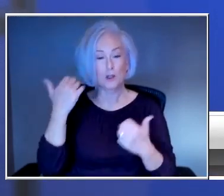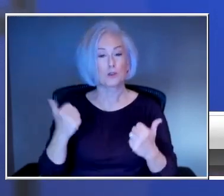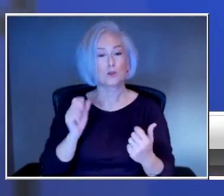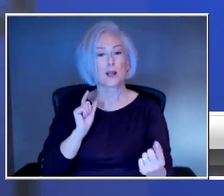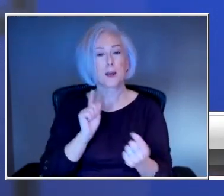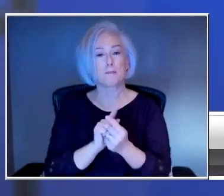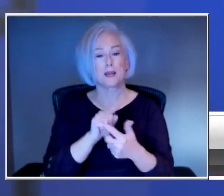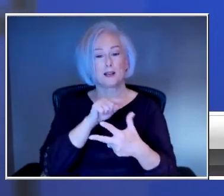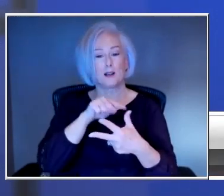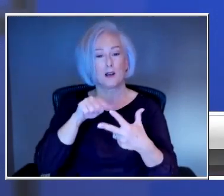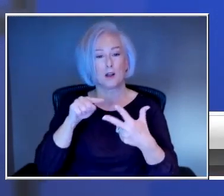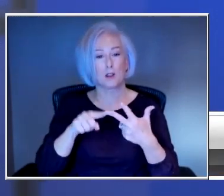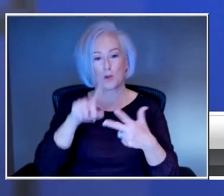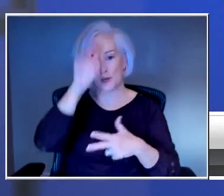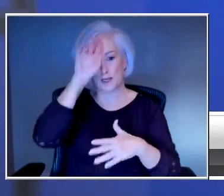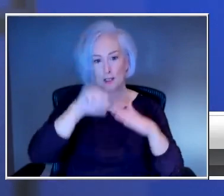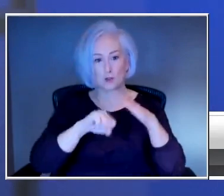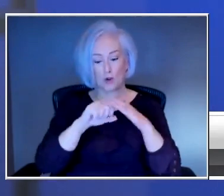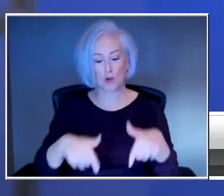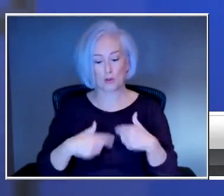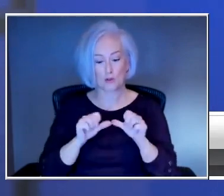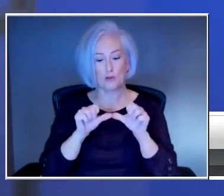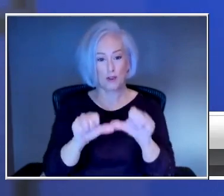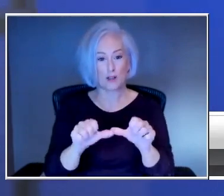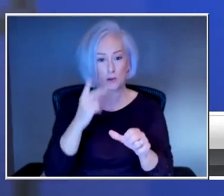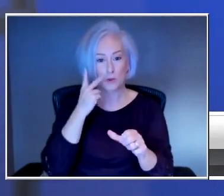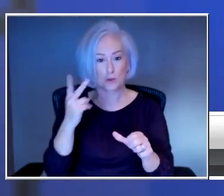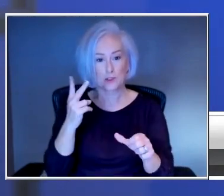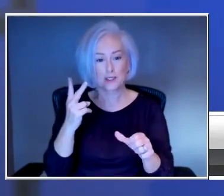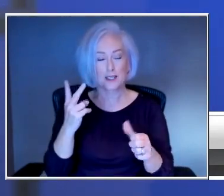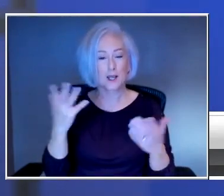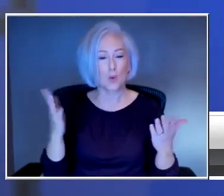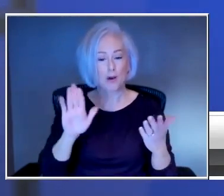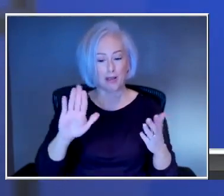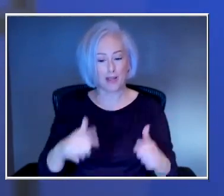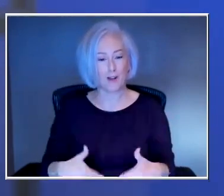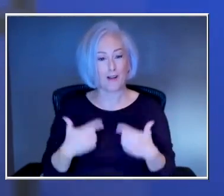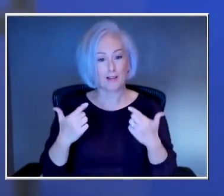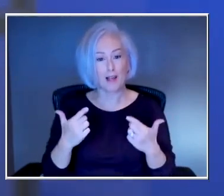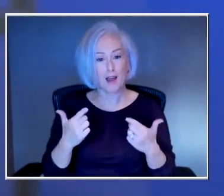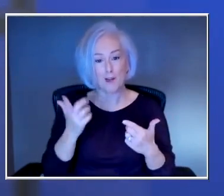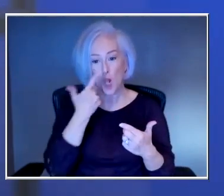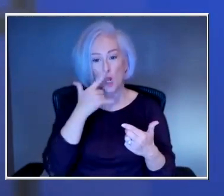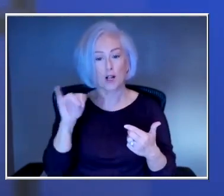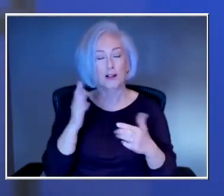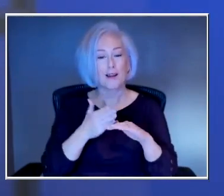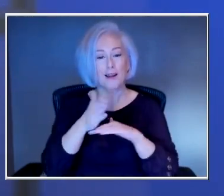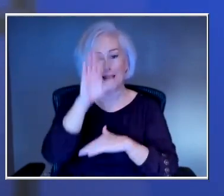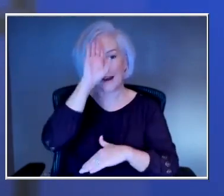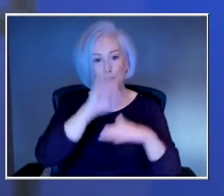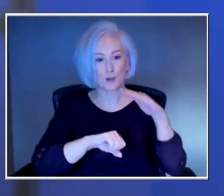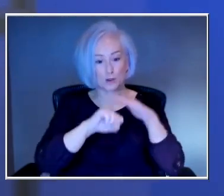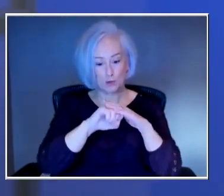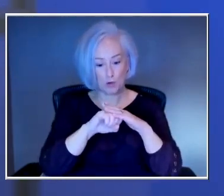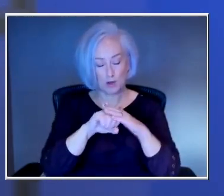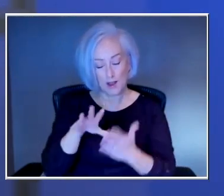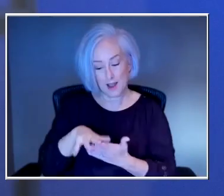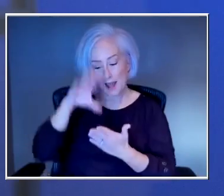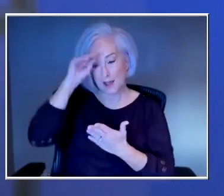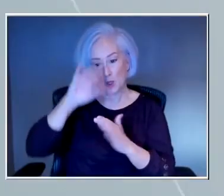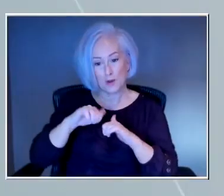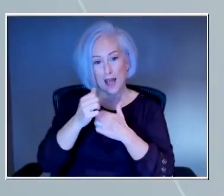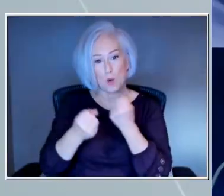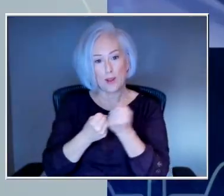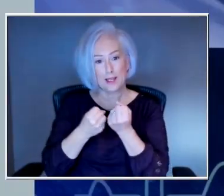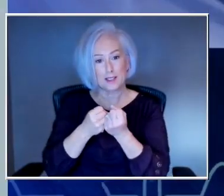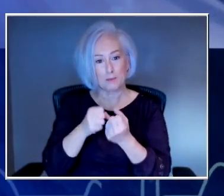better picture of what life is like after stroke and hopefully learn how we can all do a much better job at supporting them. But